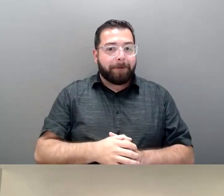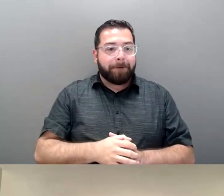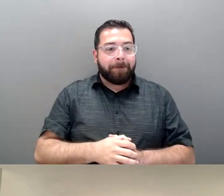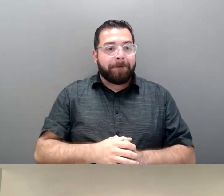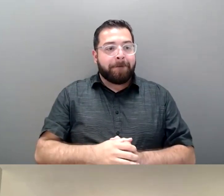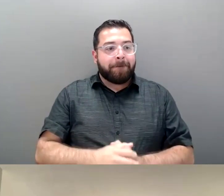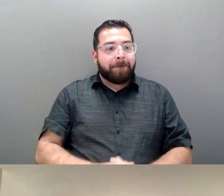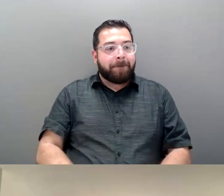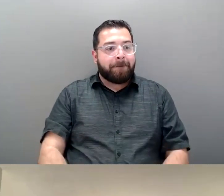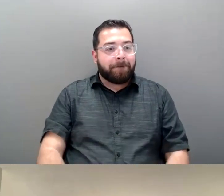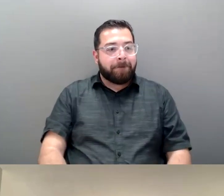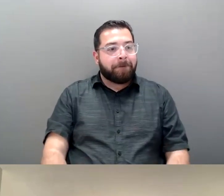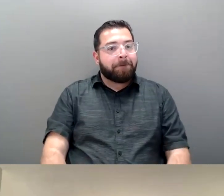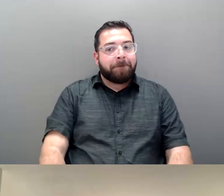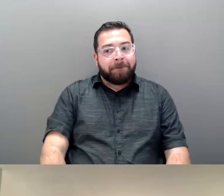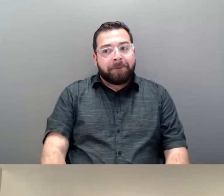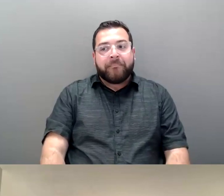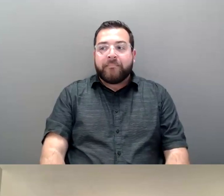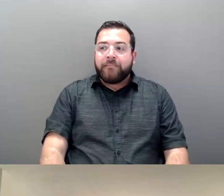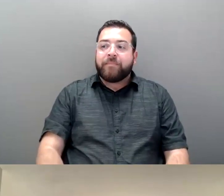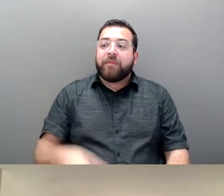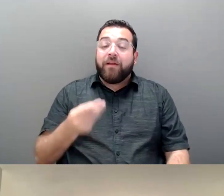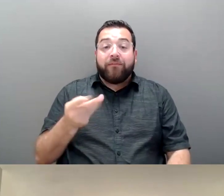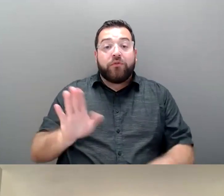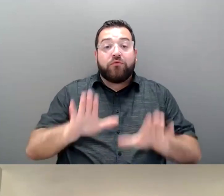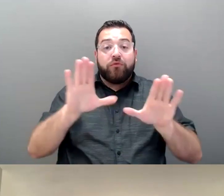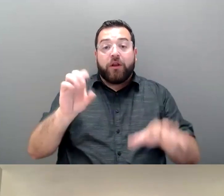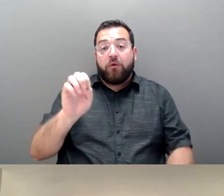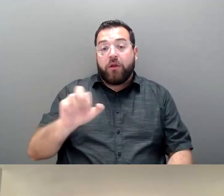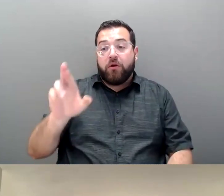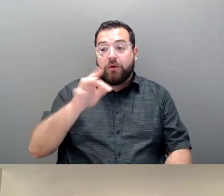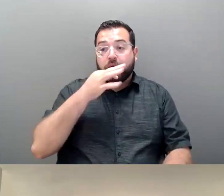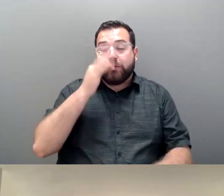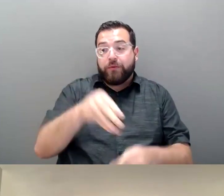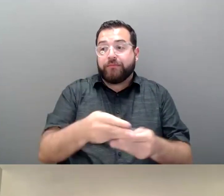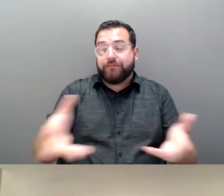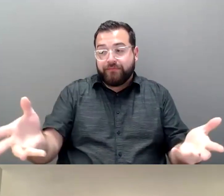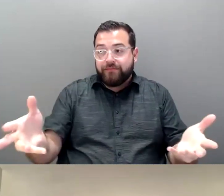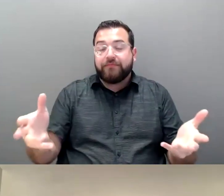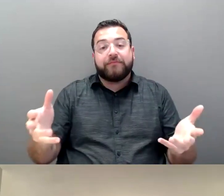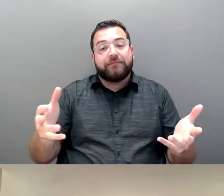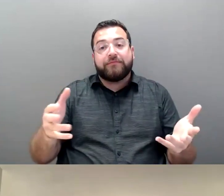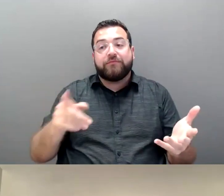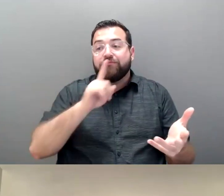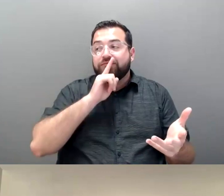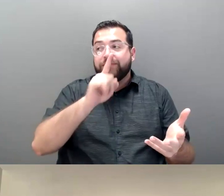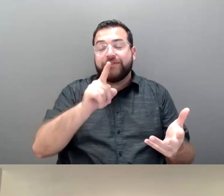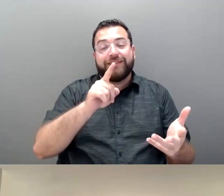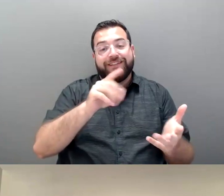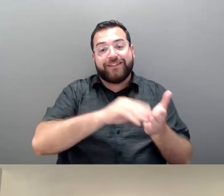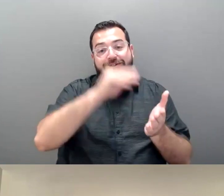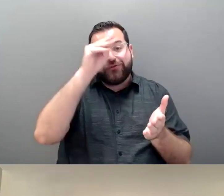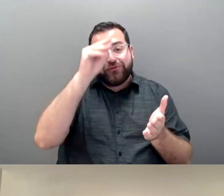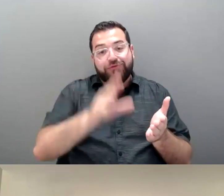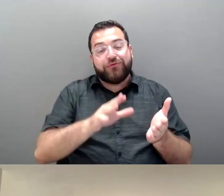few new really great OERs coming out any minute now, around like student facing, faculty